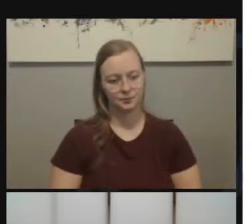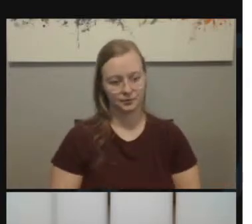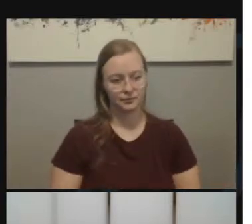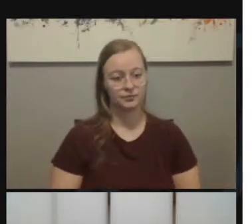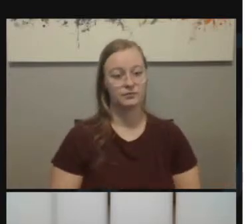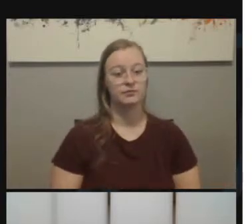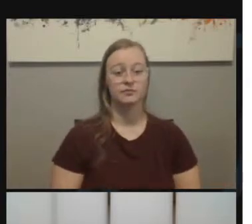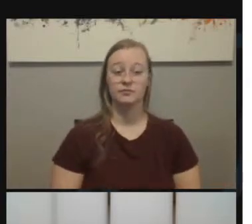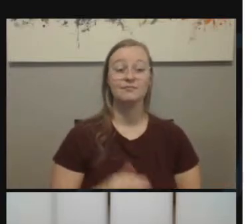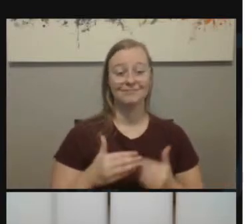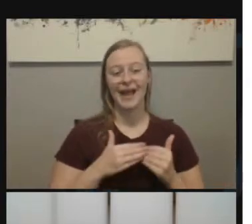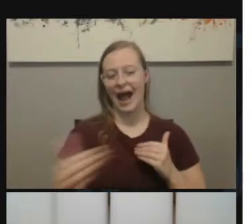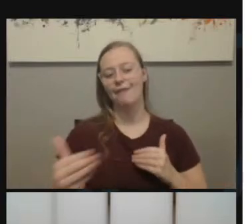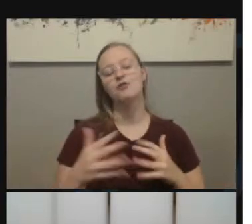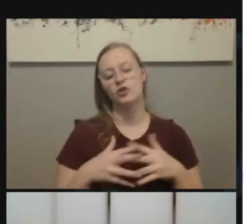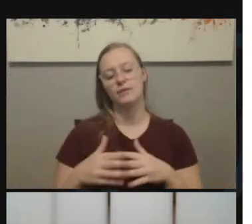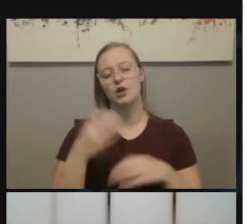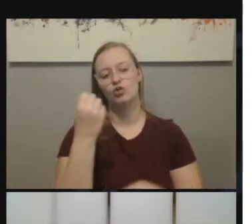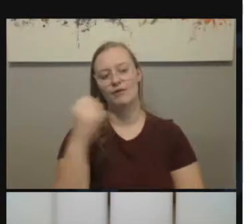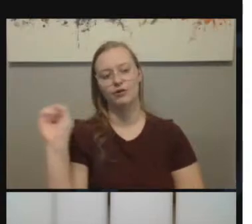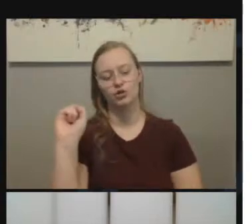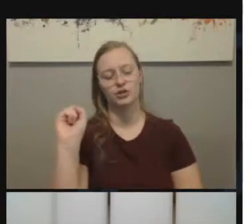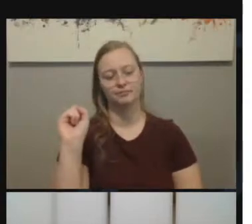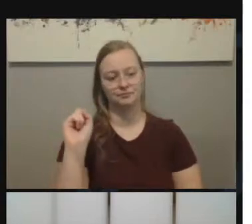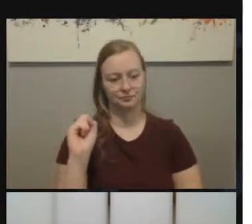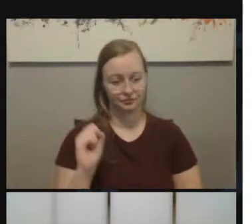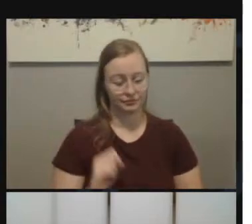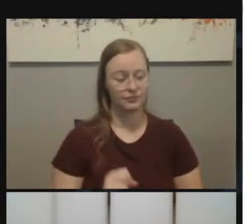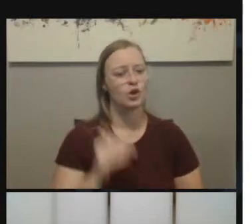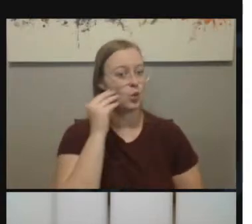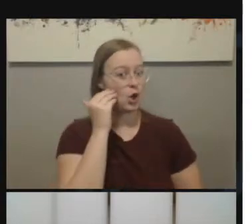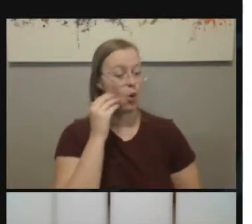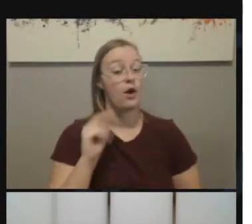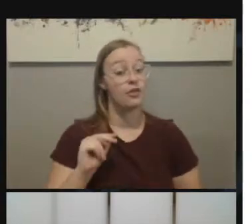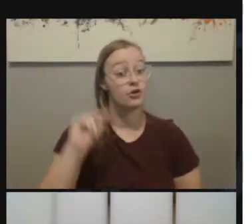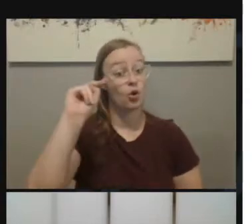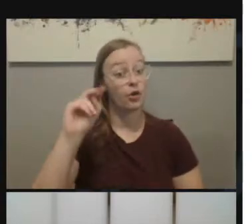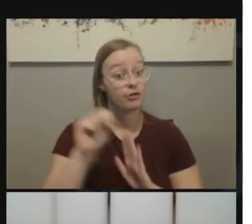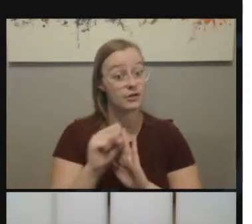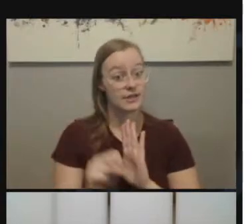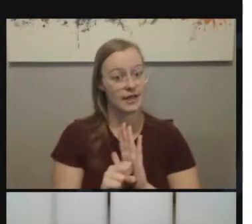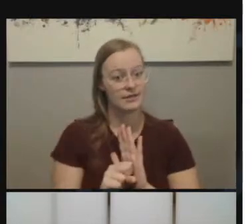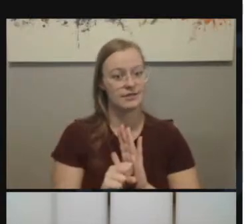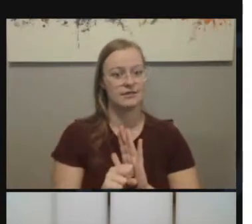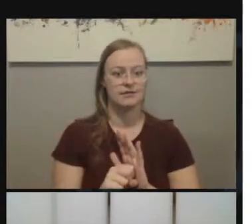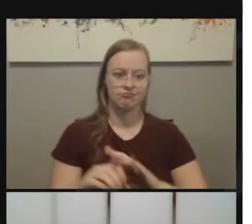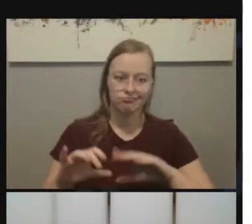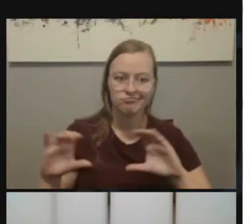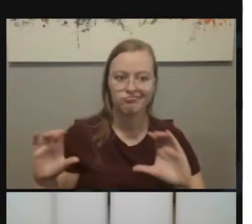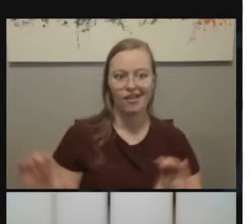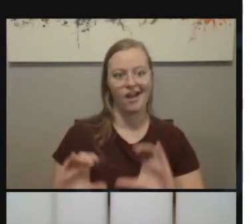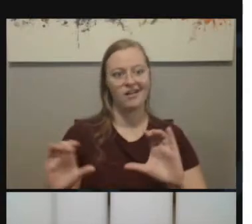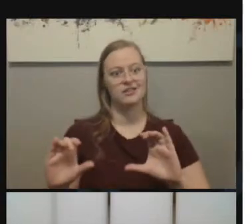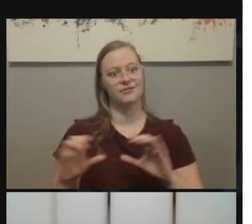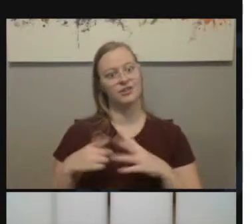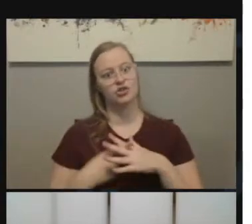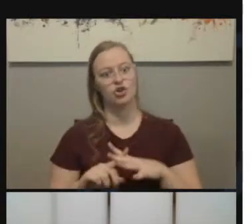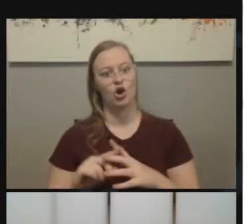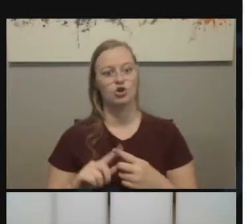following the American Revolution. And as we know, the northern states would very actively begin